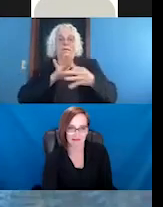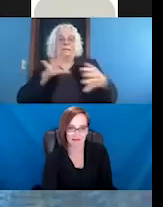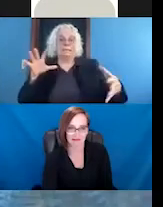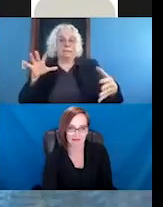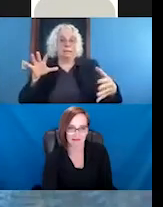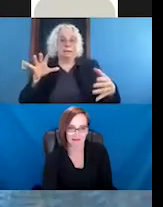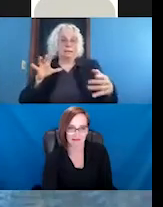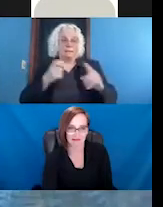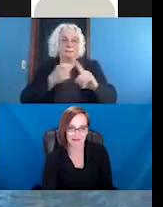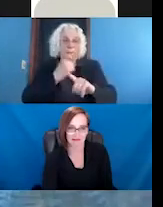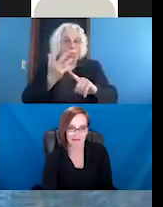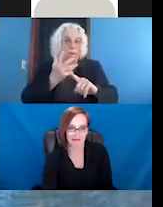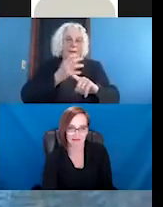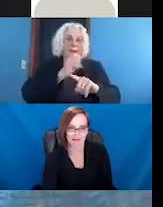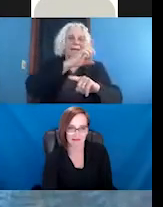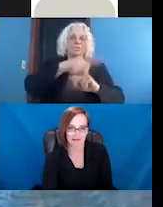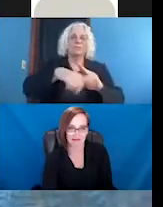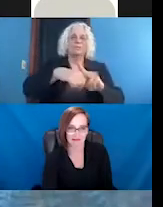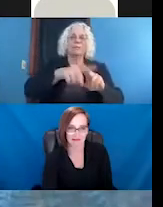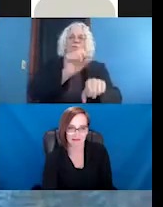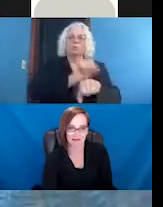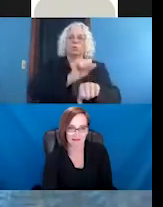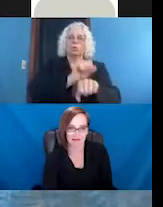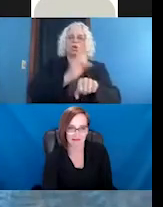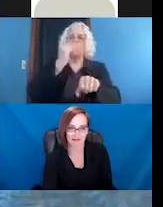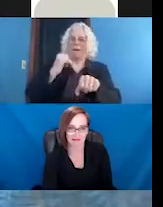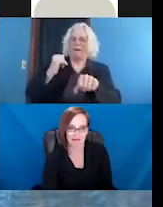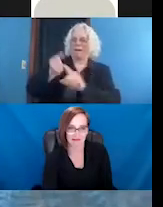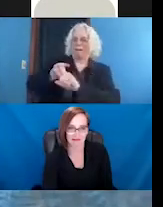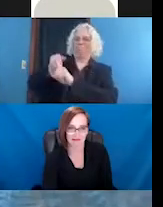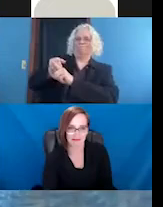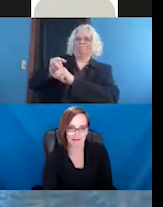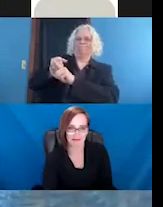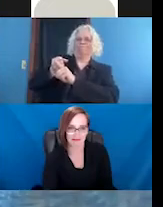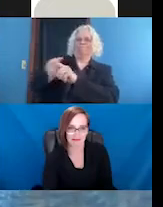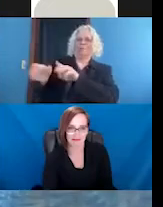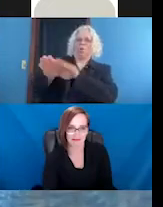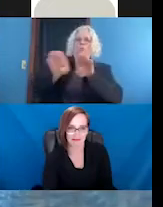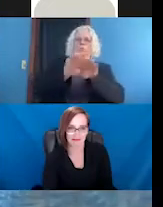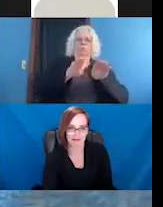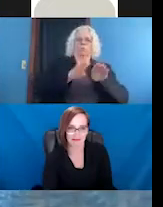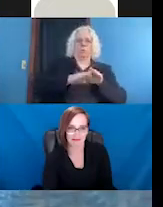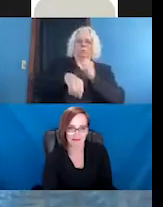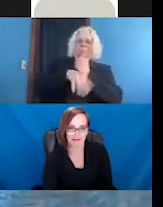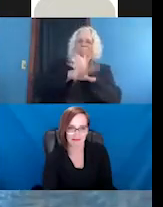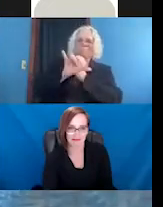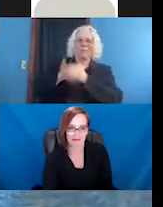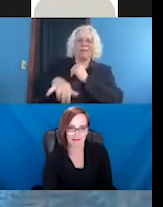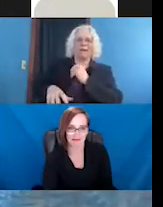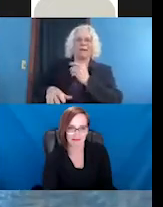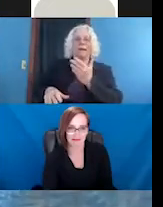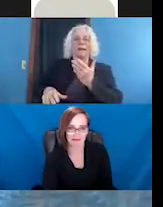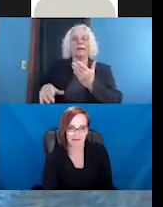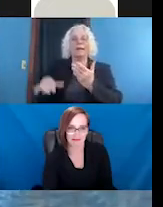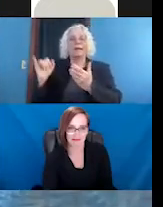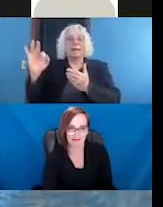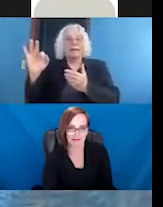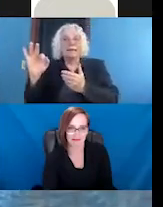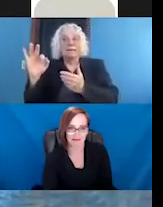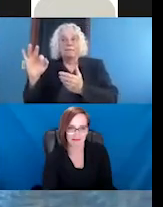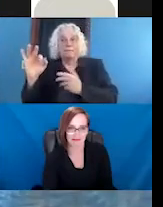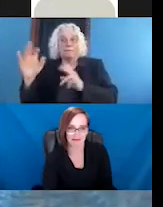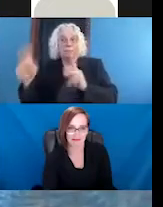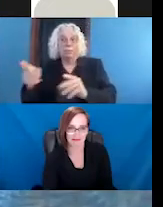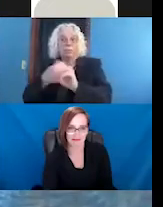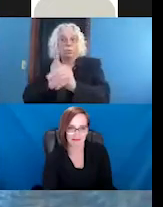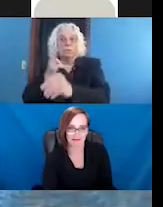education, largely because of the pandemic. That's significant. And do you know what the cost is of a high school dropout? Someone